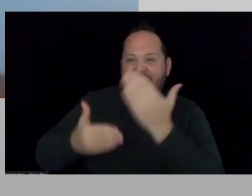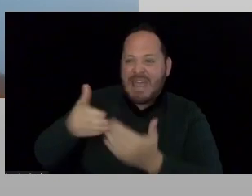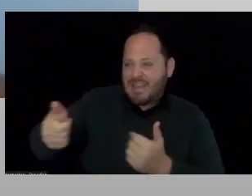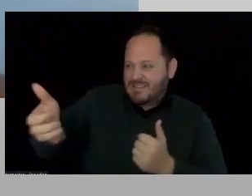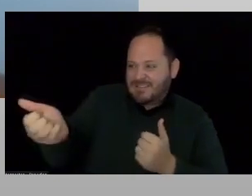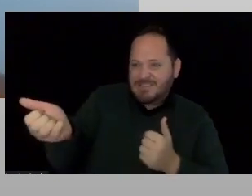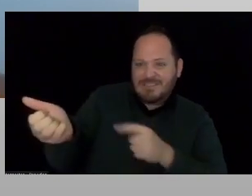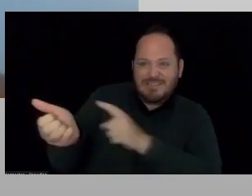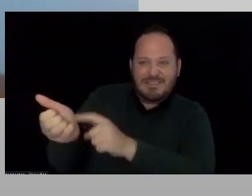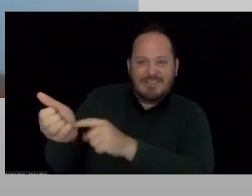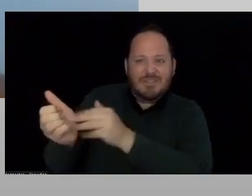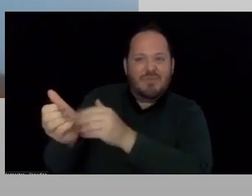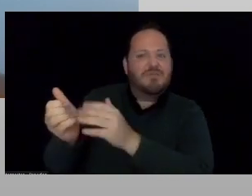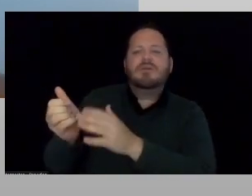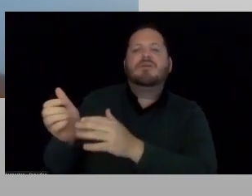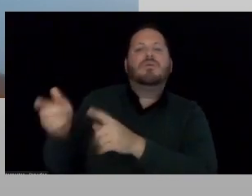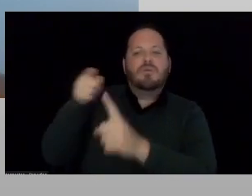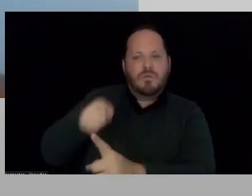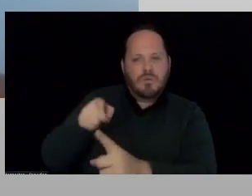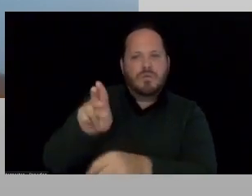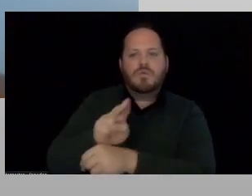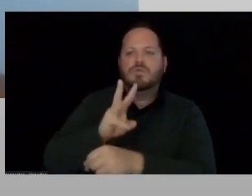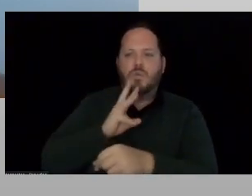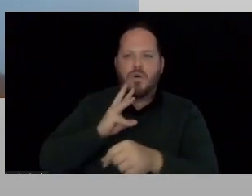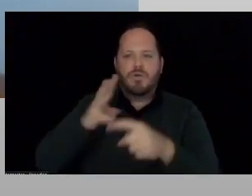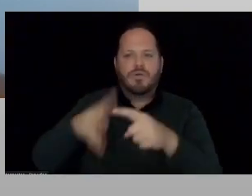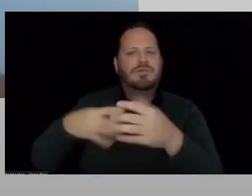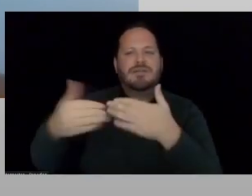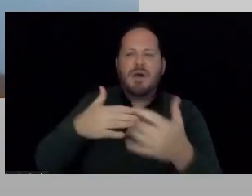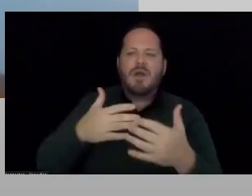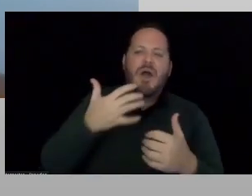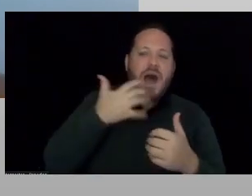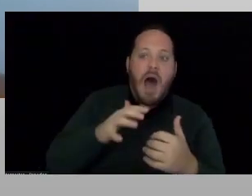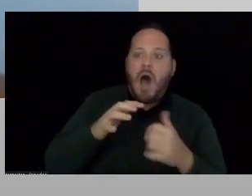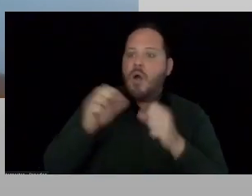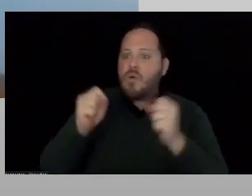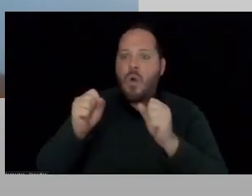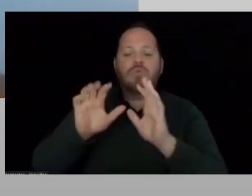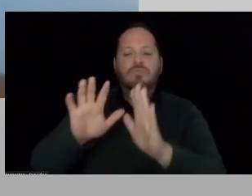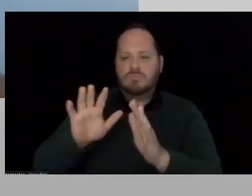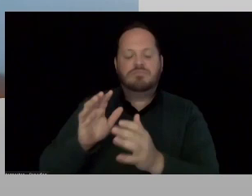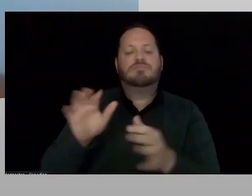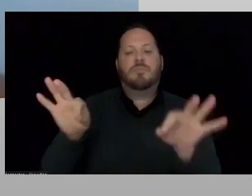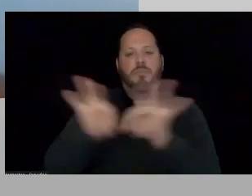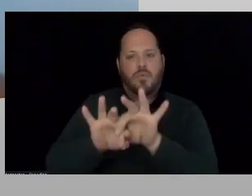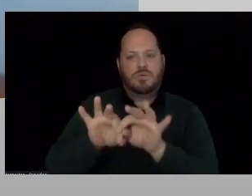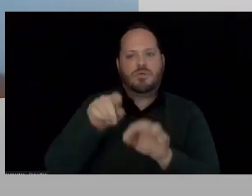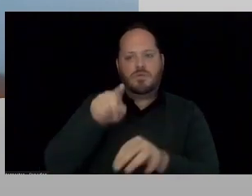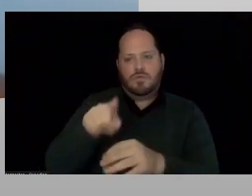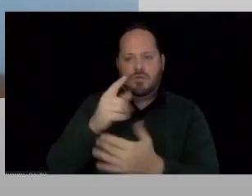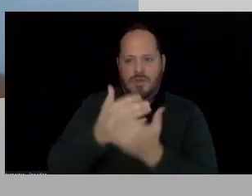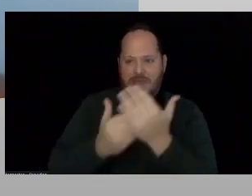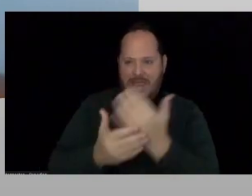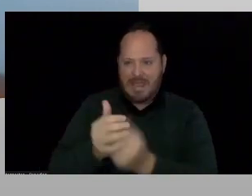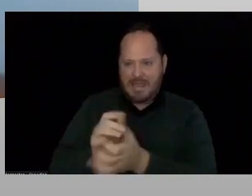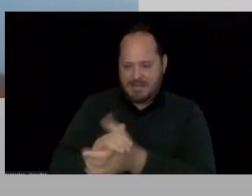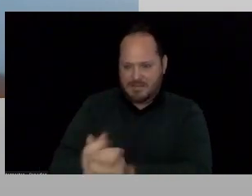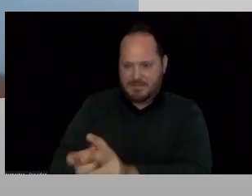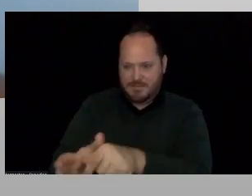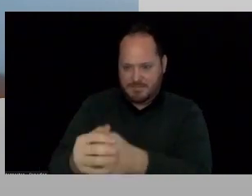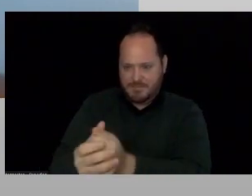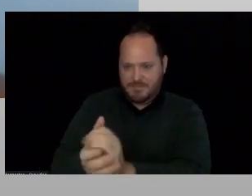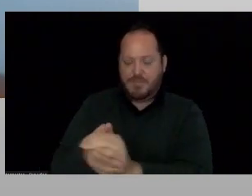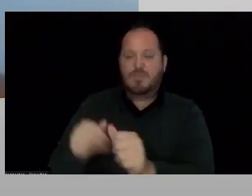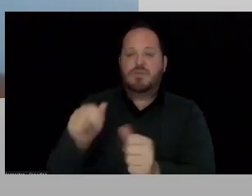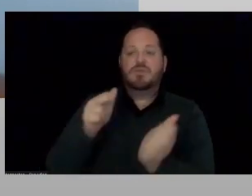or cold, if the soap is antibacterial or not. What you want to do is run your hands under the water, lather up with that soap.